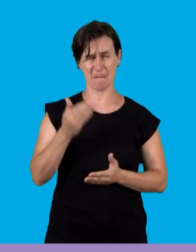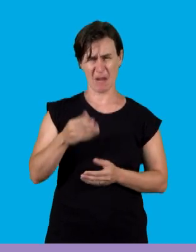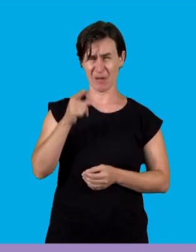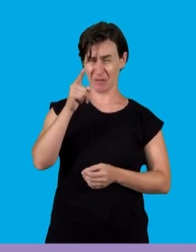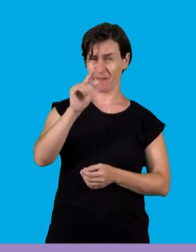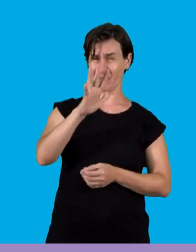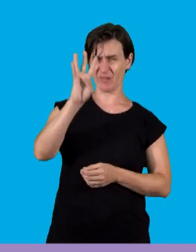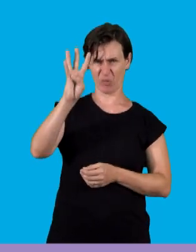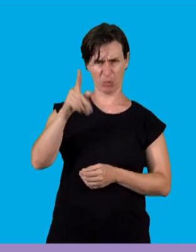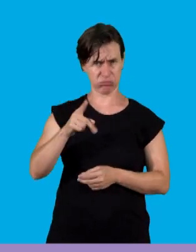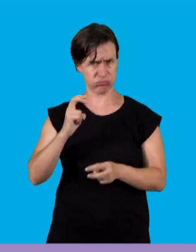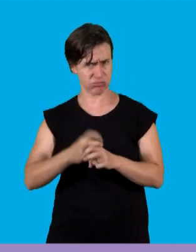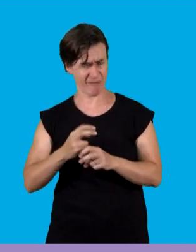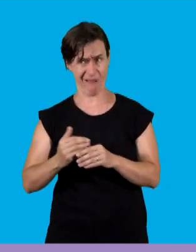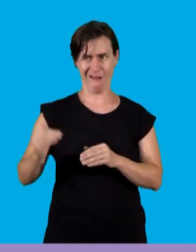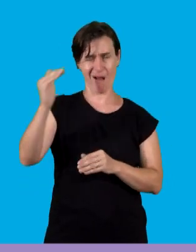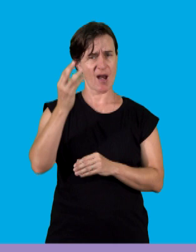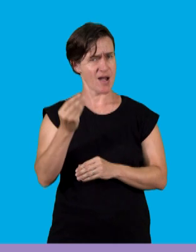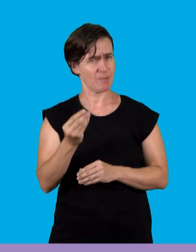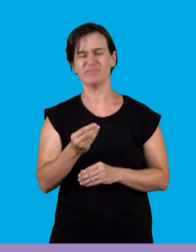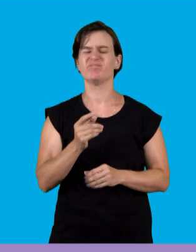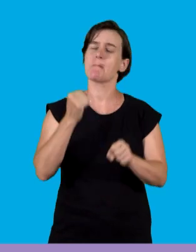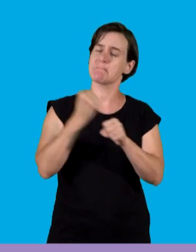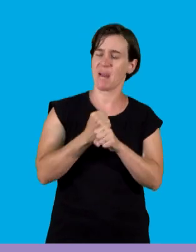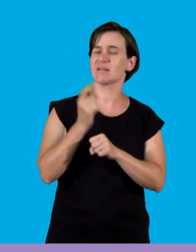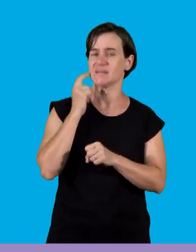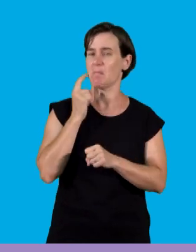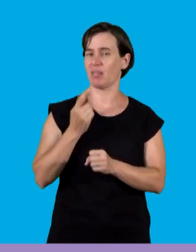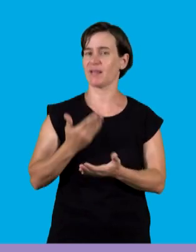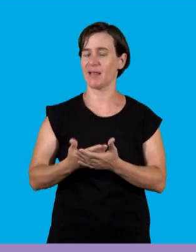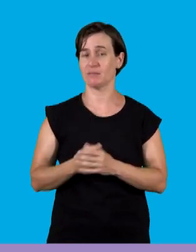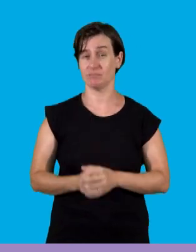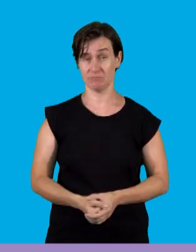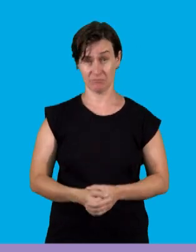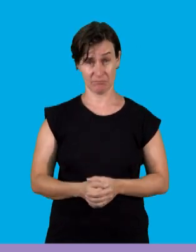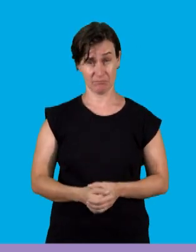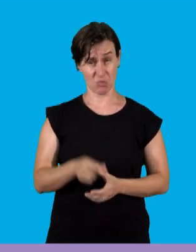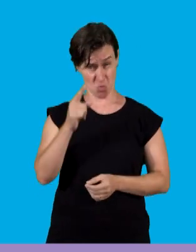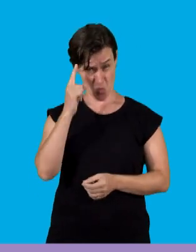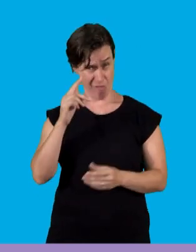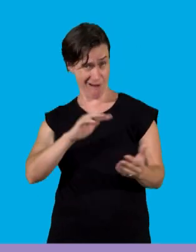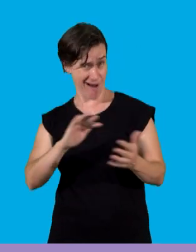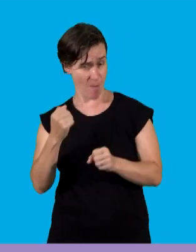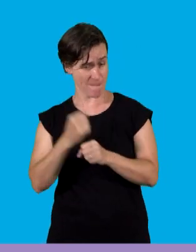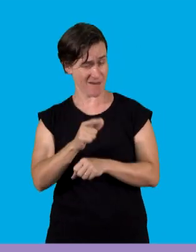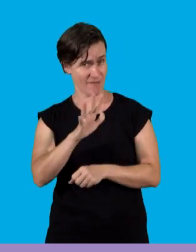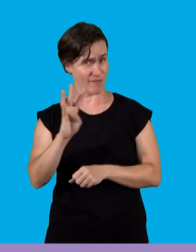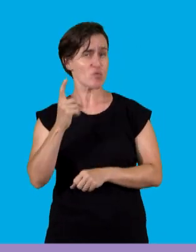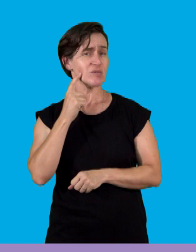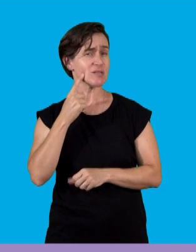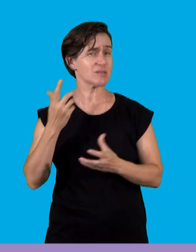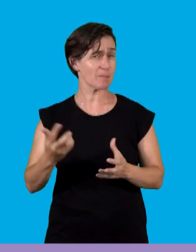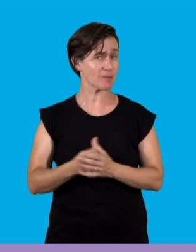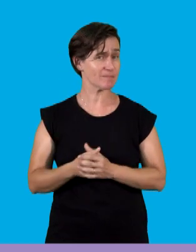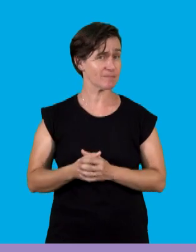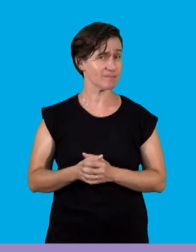might look like a big number, but all we need to do is to simplify it. Now, do we know how to simplify 54?